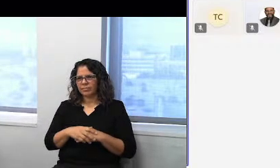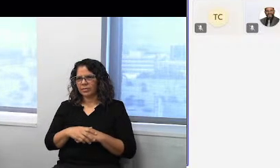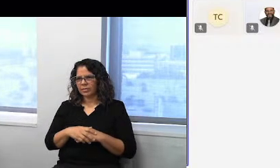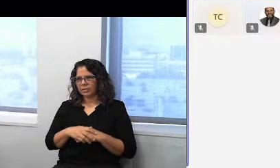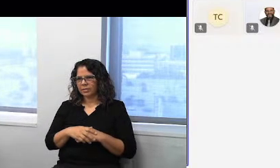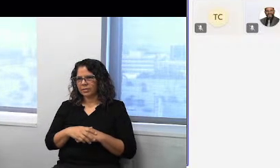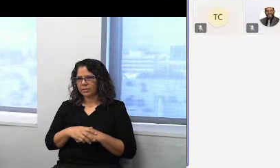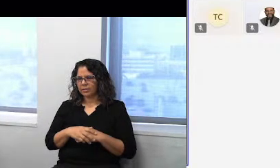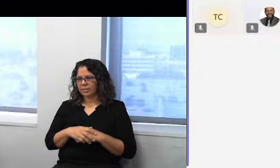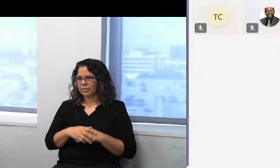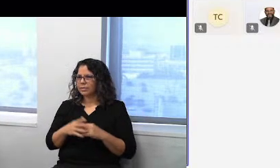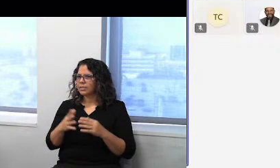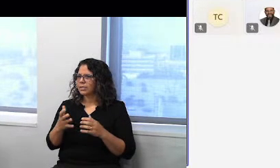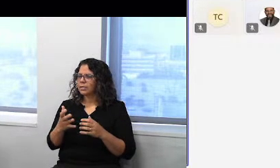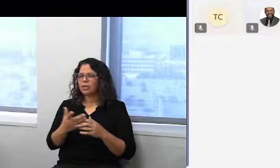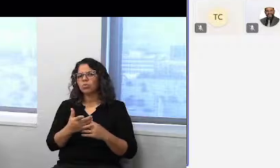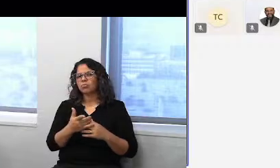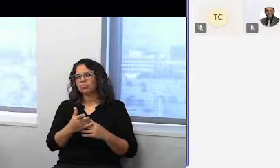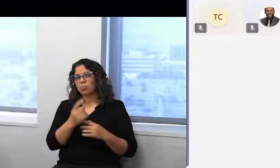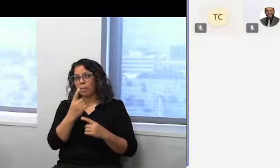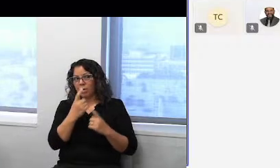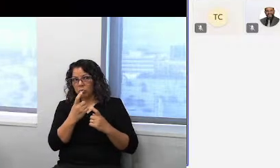just tell me when you're ready to move forward.